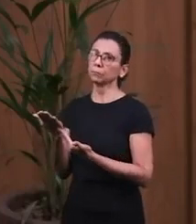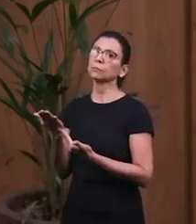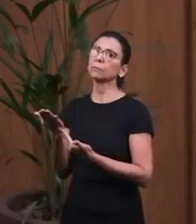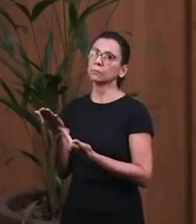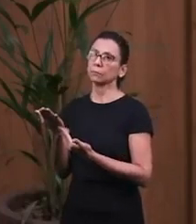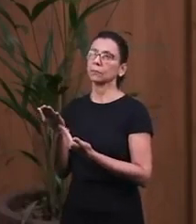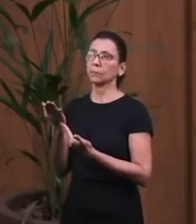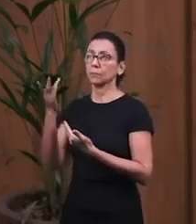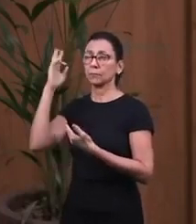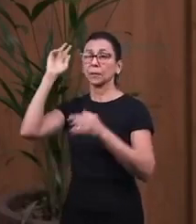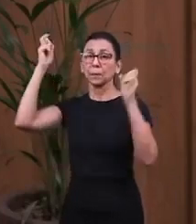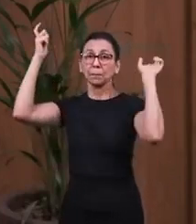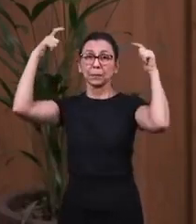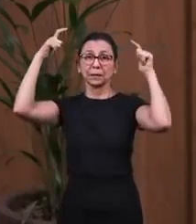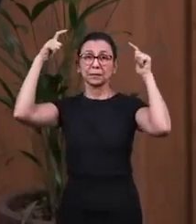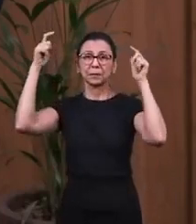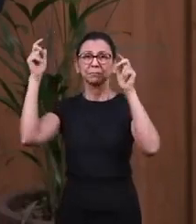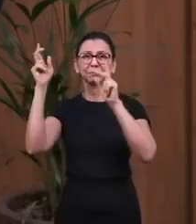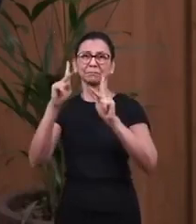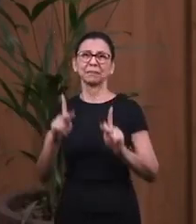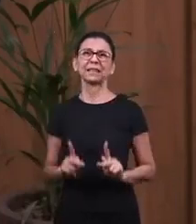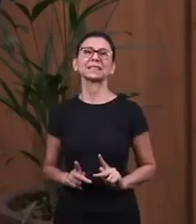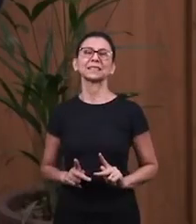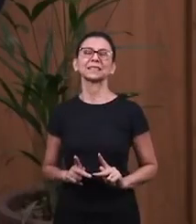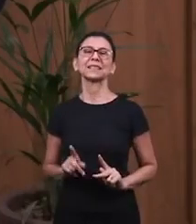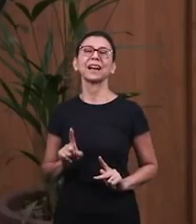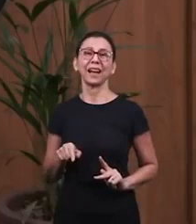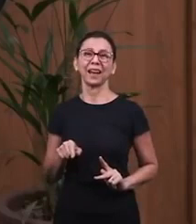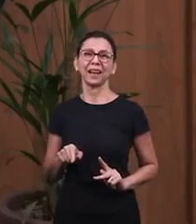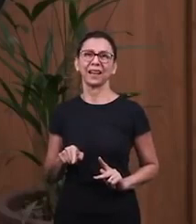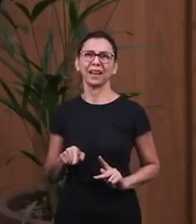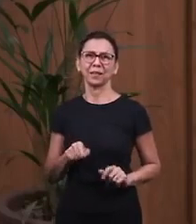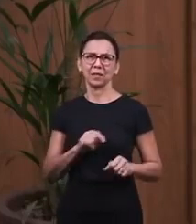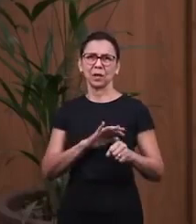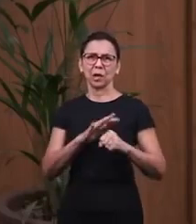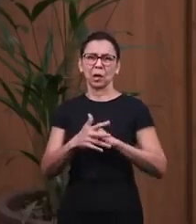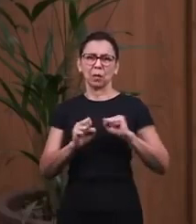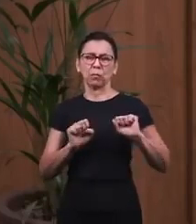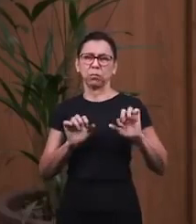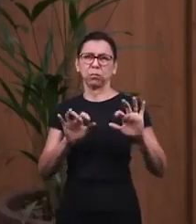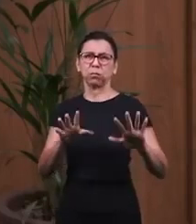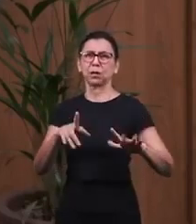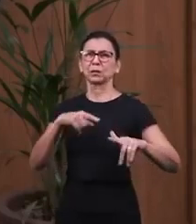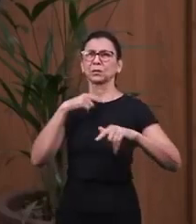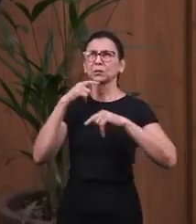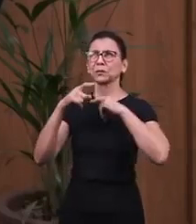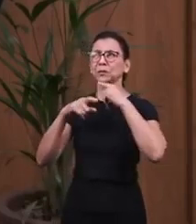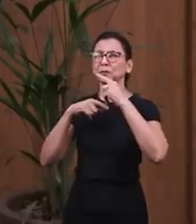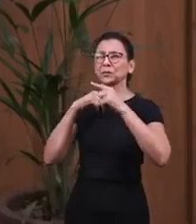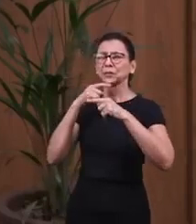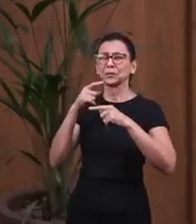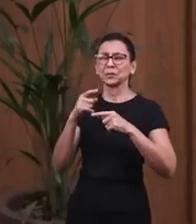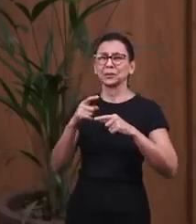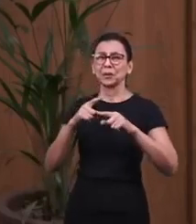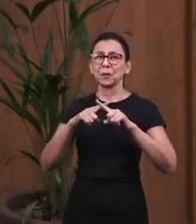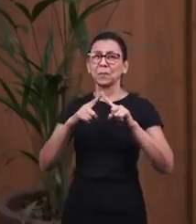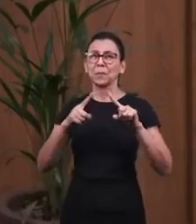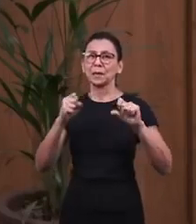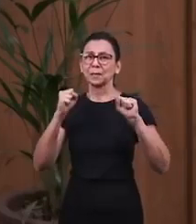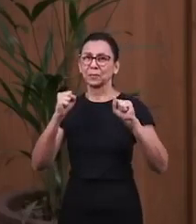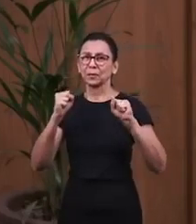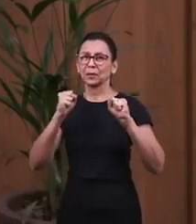Peace. The pandemic brought so many uncertainties, but in our Lord, we have certainties. Like